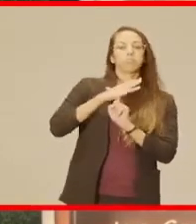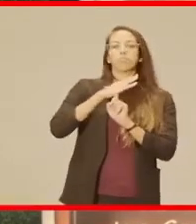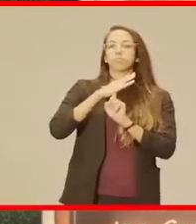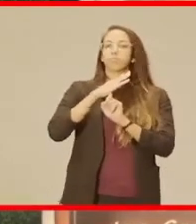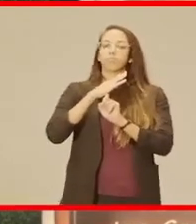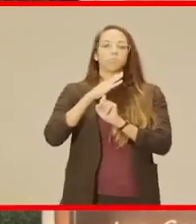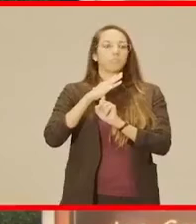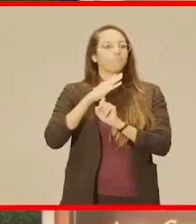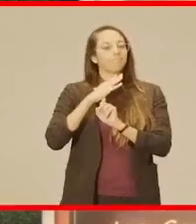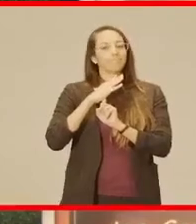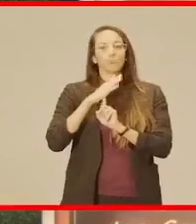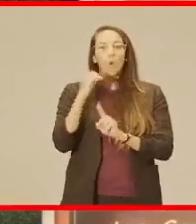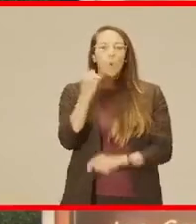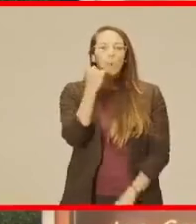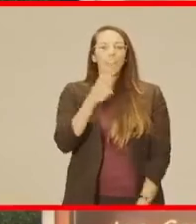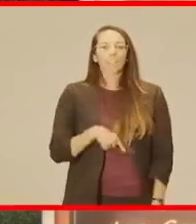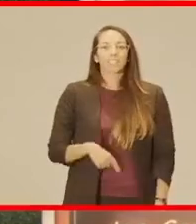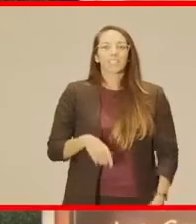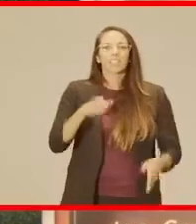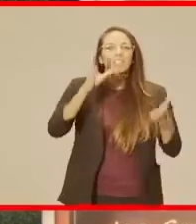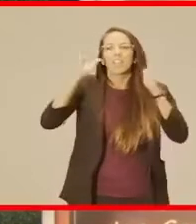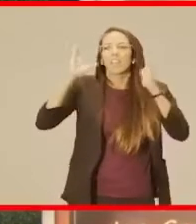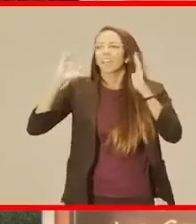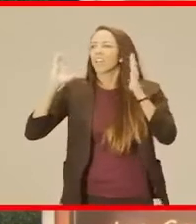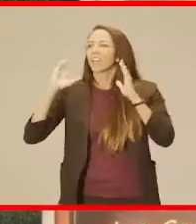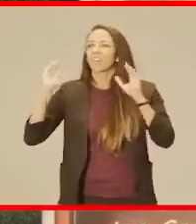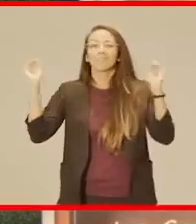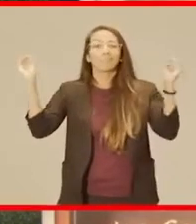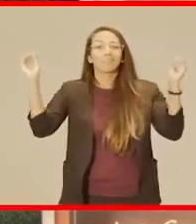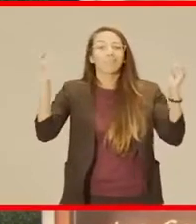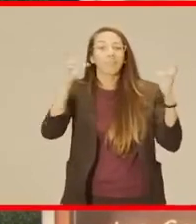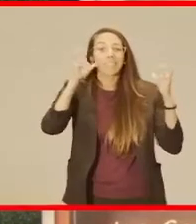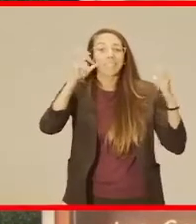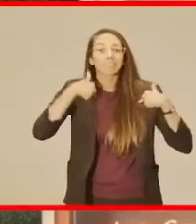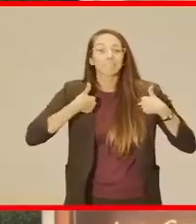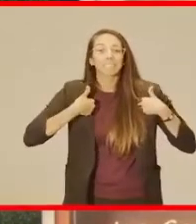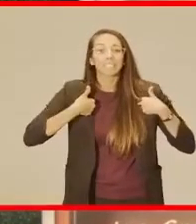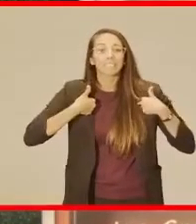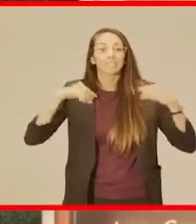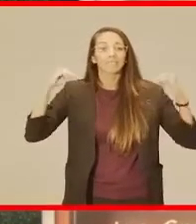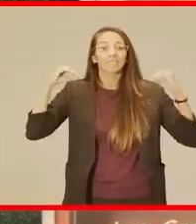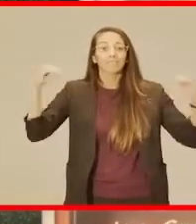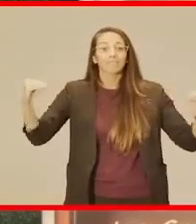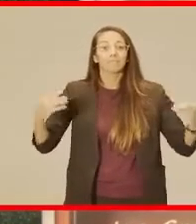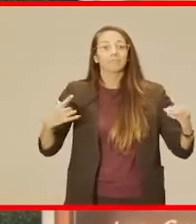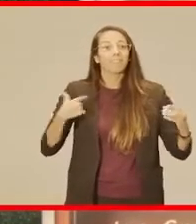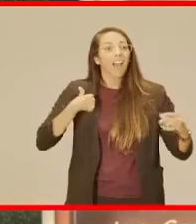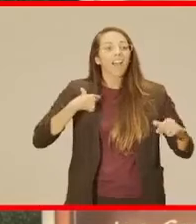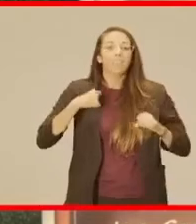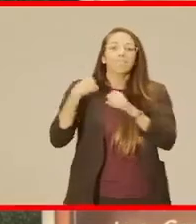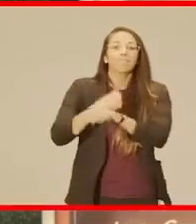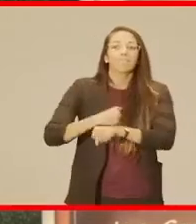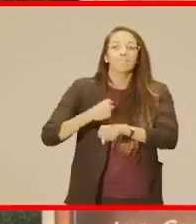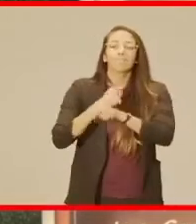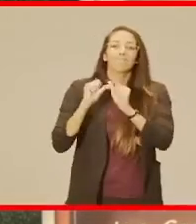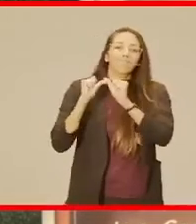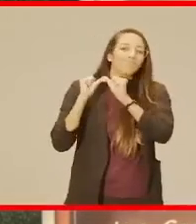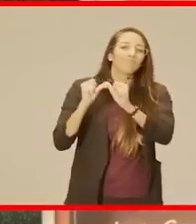Like, nobody listens to me. And I have to fight to be heard.